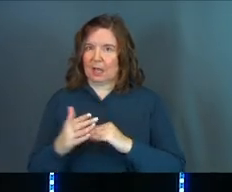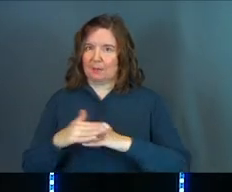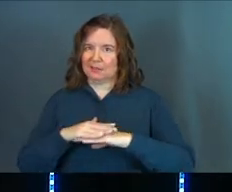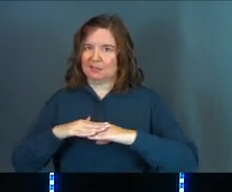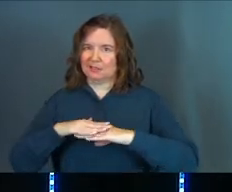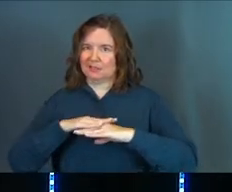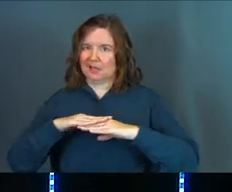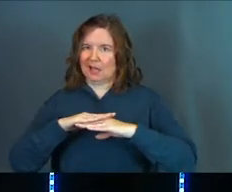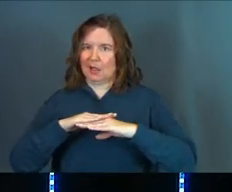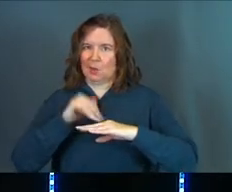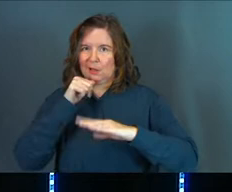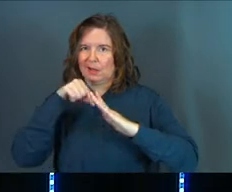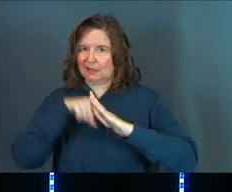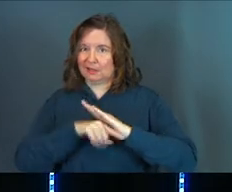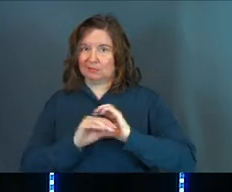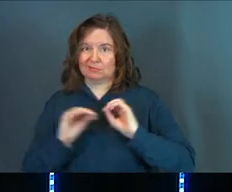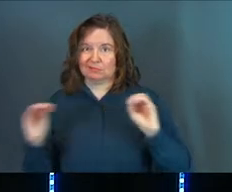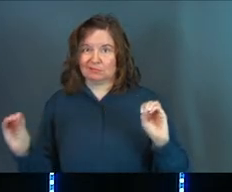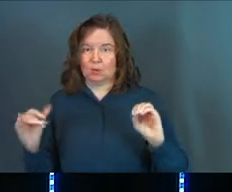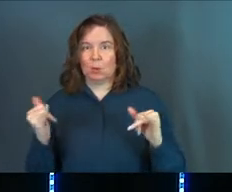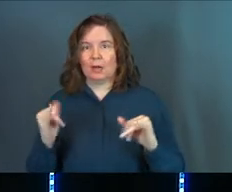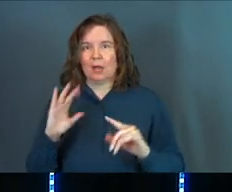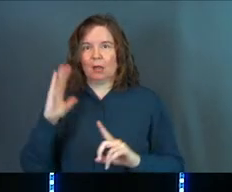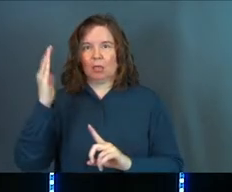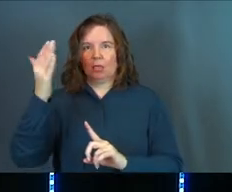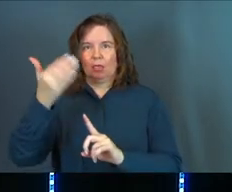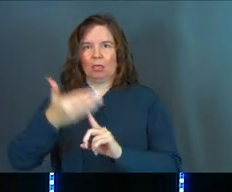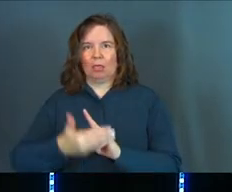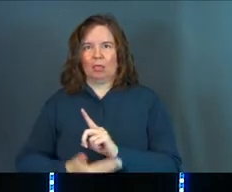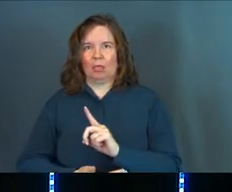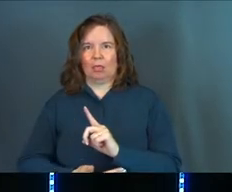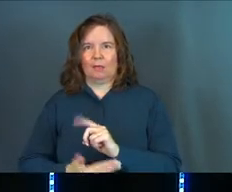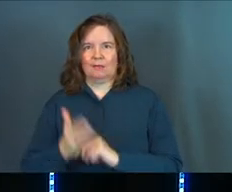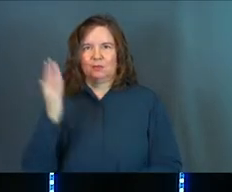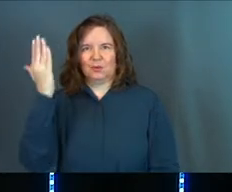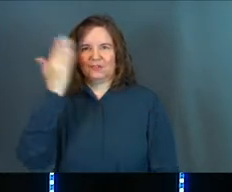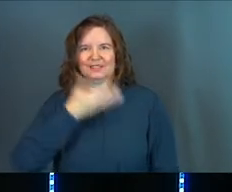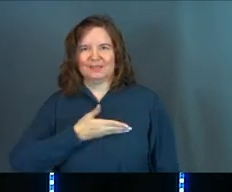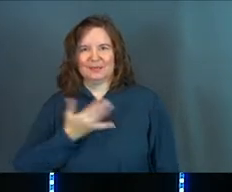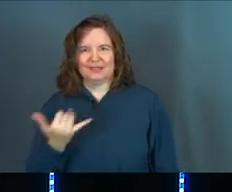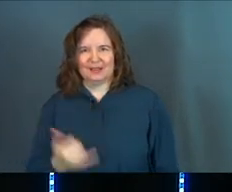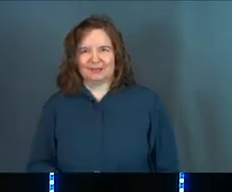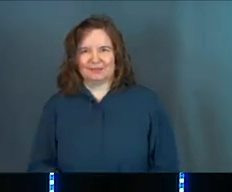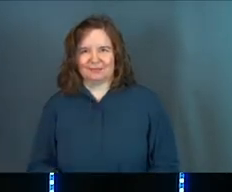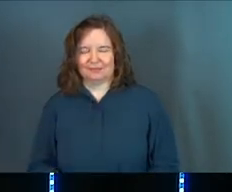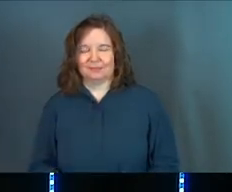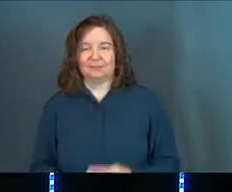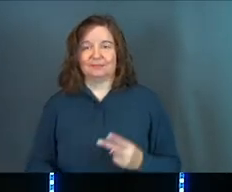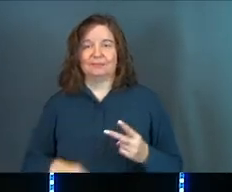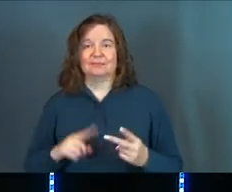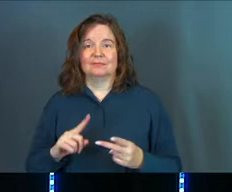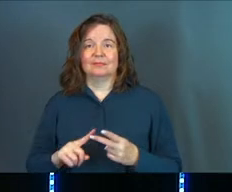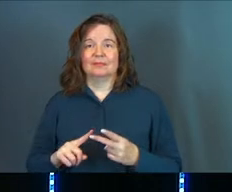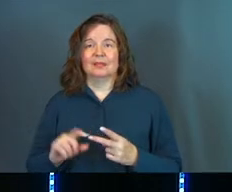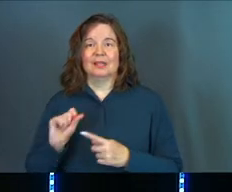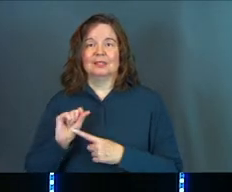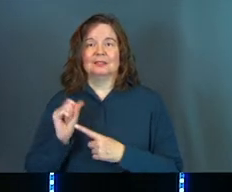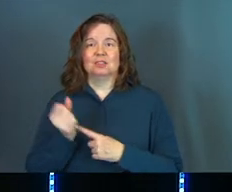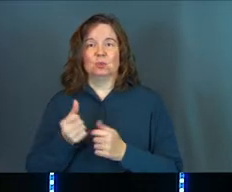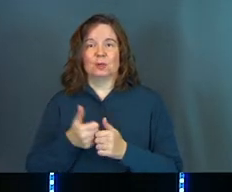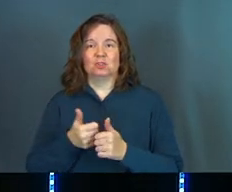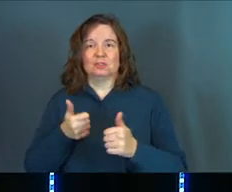them? Well, now you're invisible. Next, circumstantial distance.